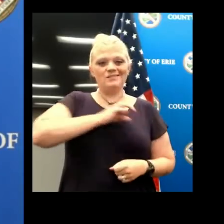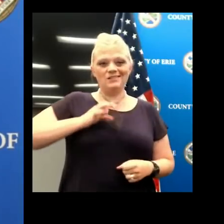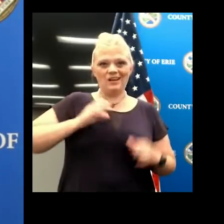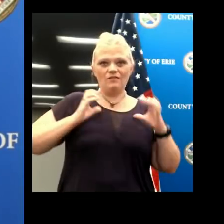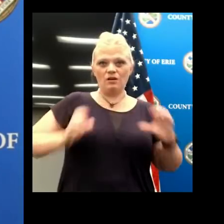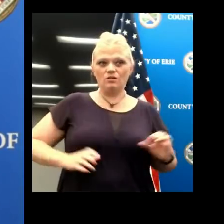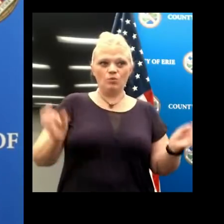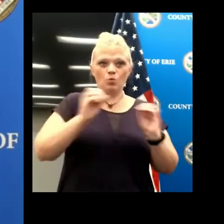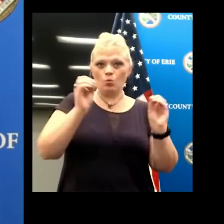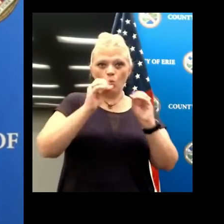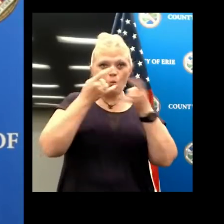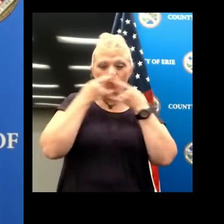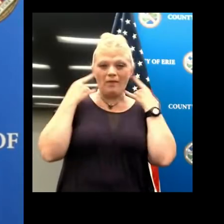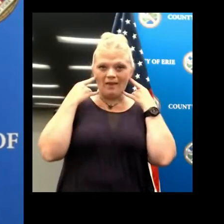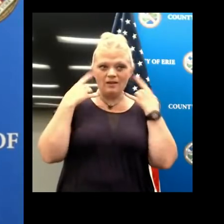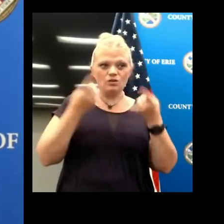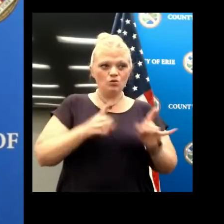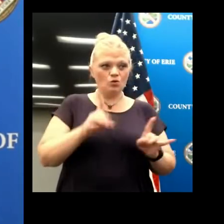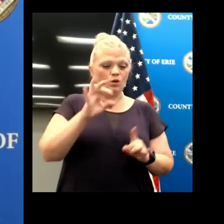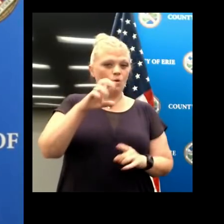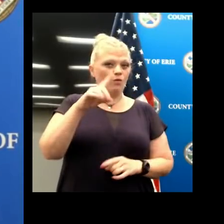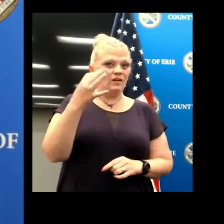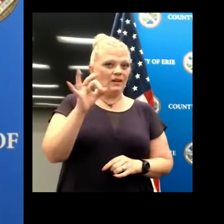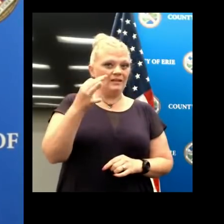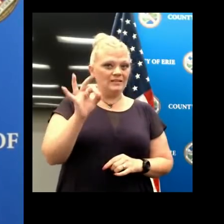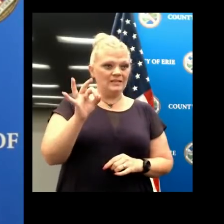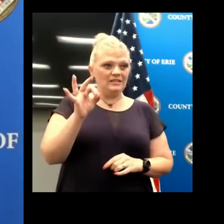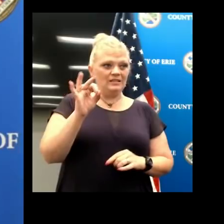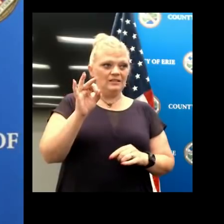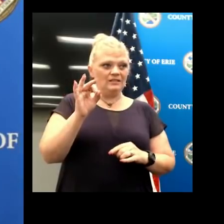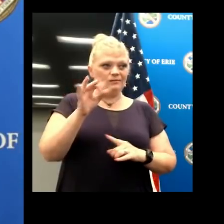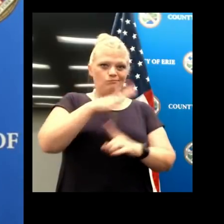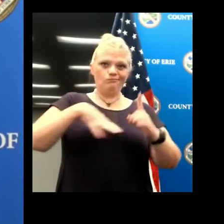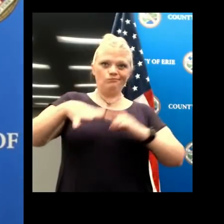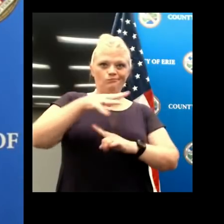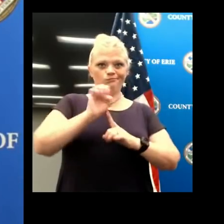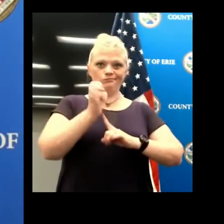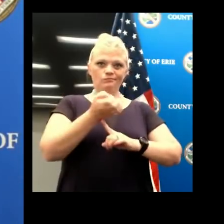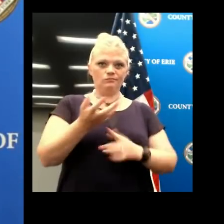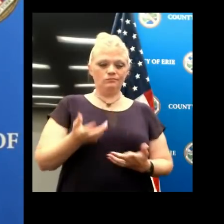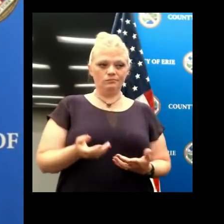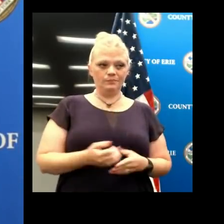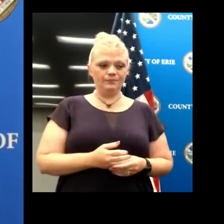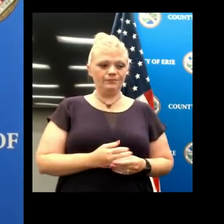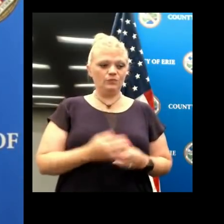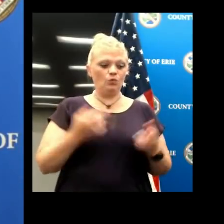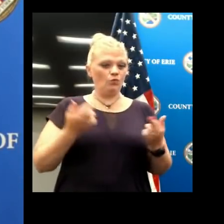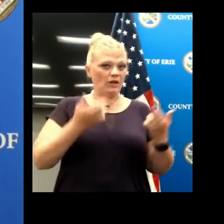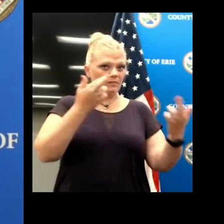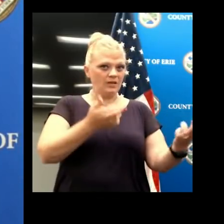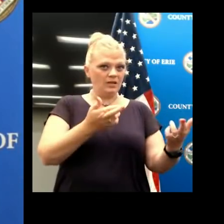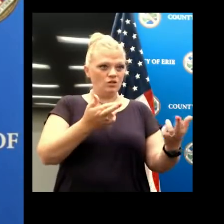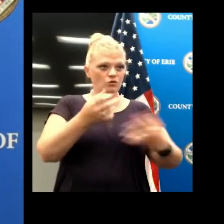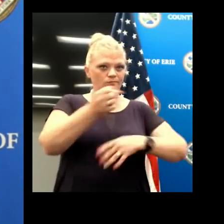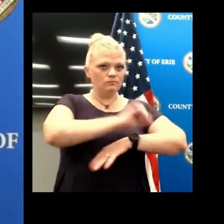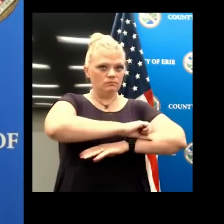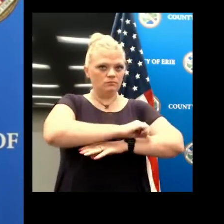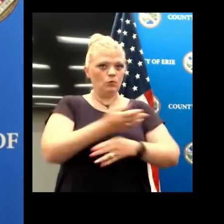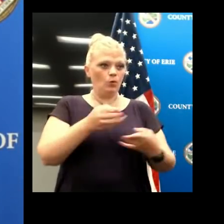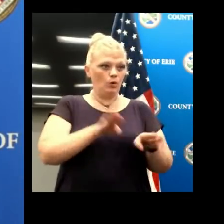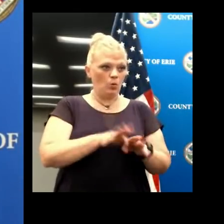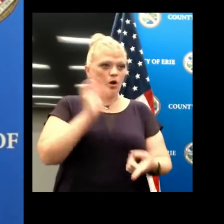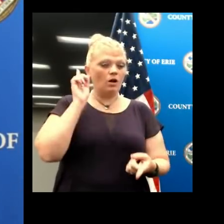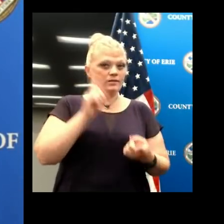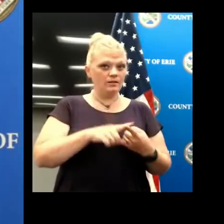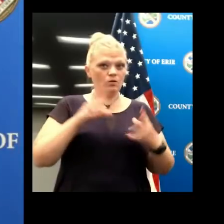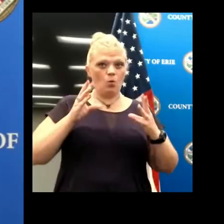wear masks during this COVID-19 environment. As such, the recommendation was for closure until such time